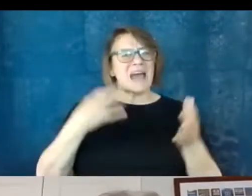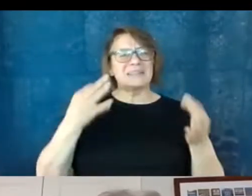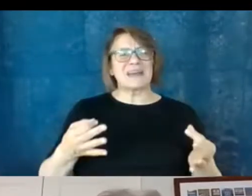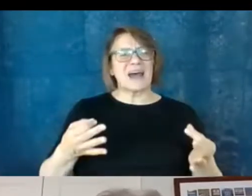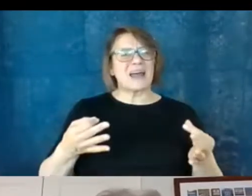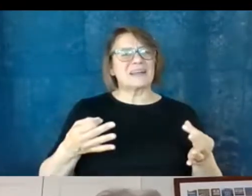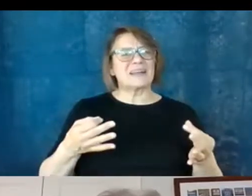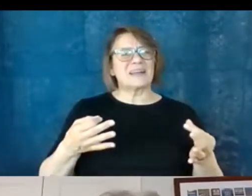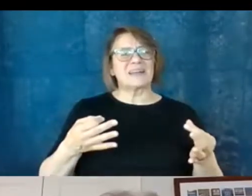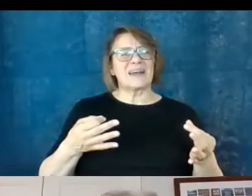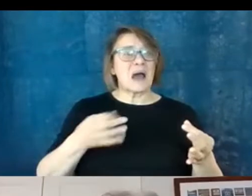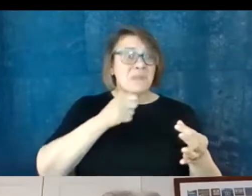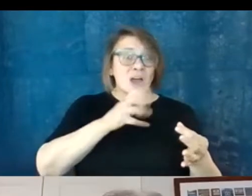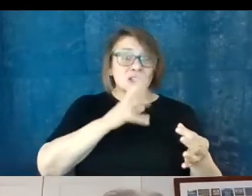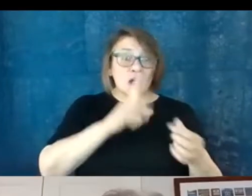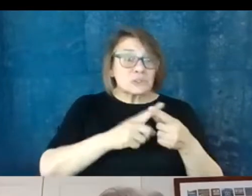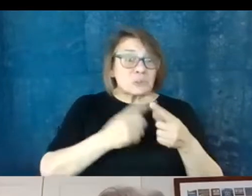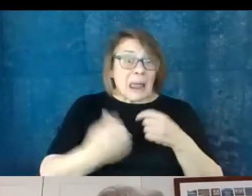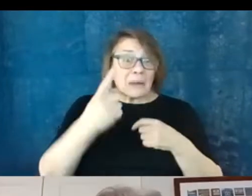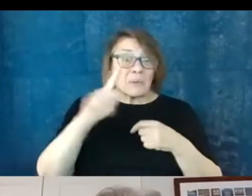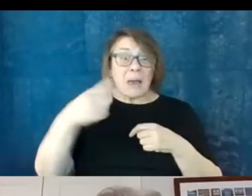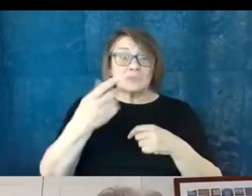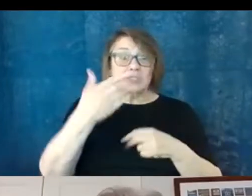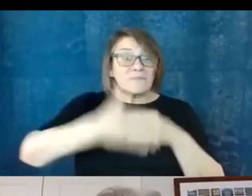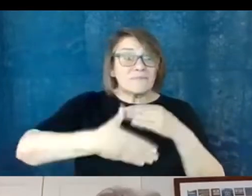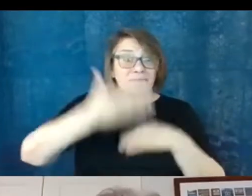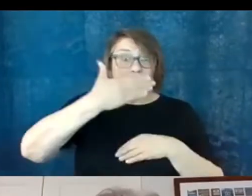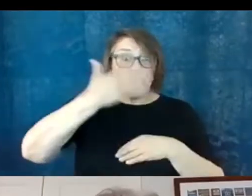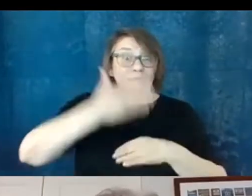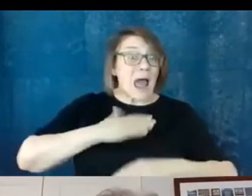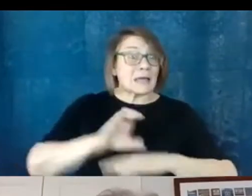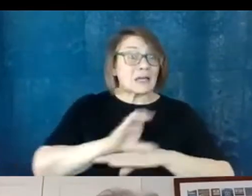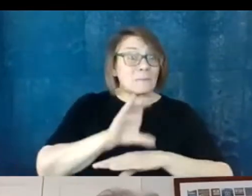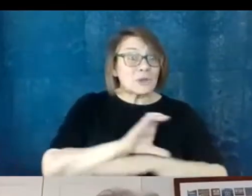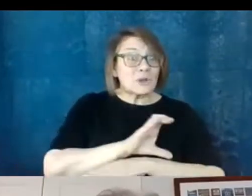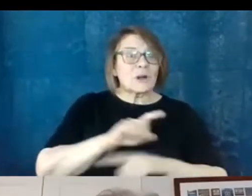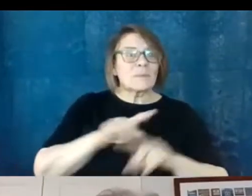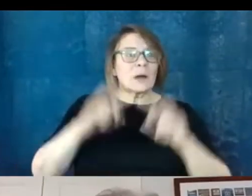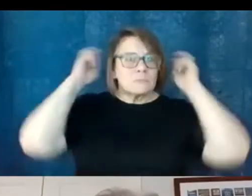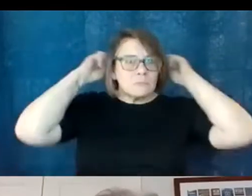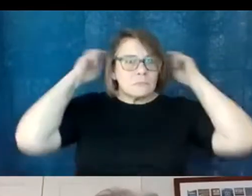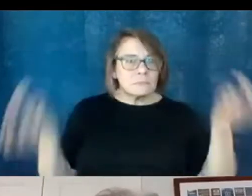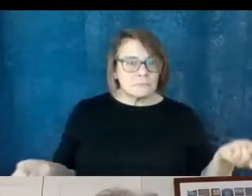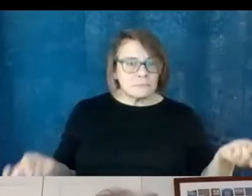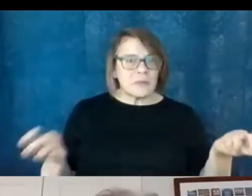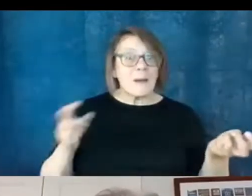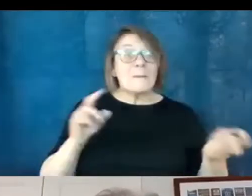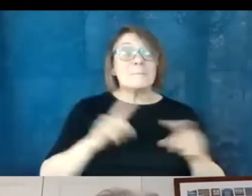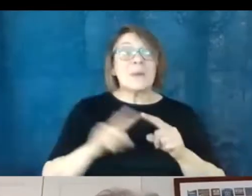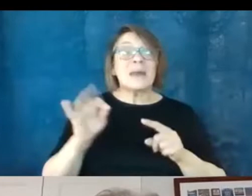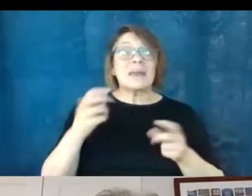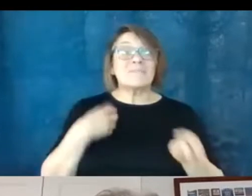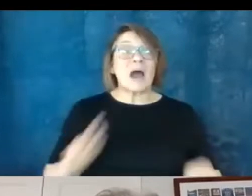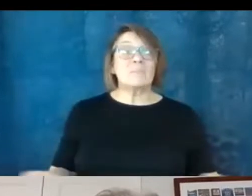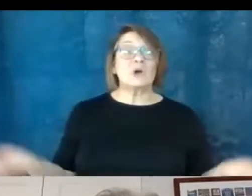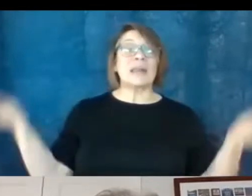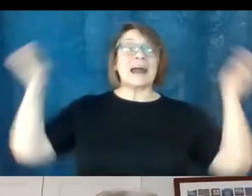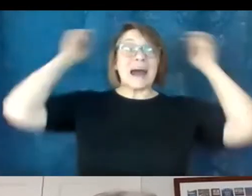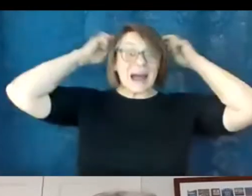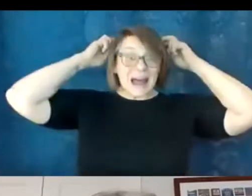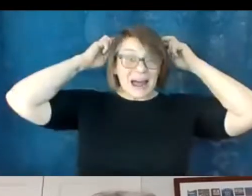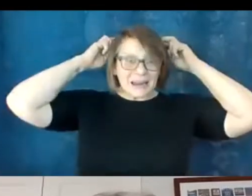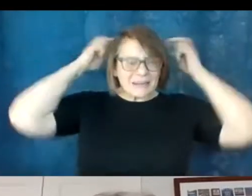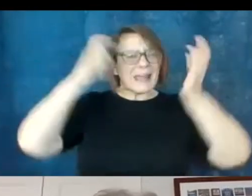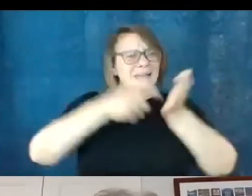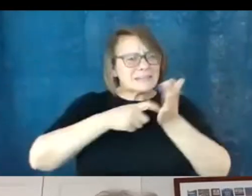I'm not really talking to anyone. I'm just sitting in front of my computer. But I do notice that when I do put it on, it takes a while for my brain to